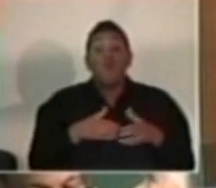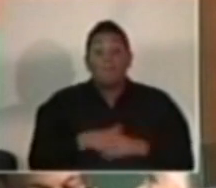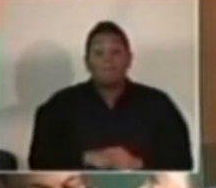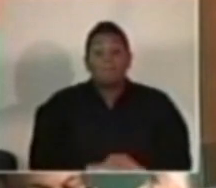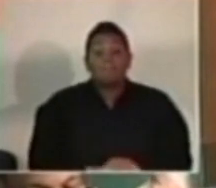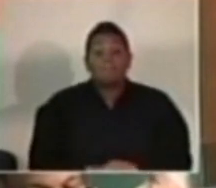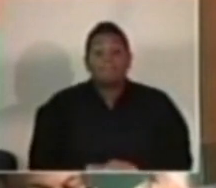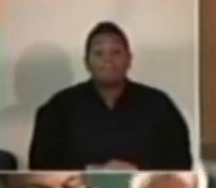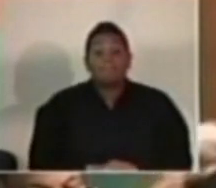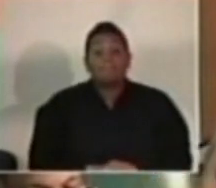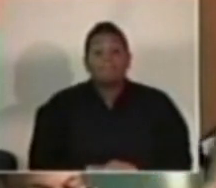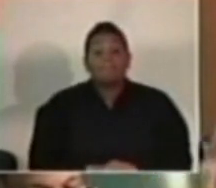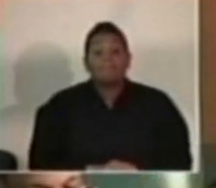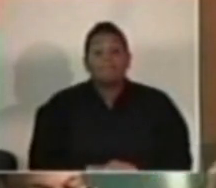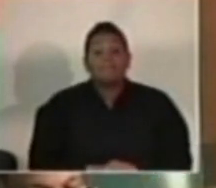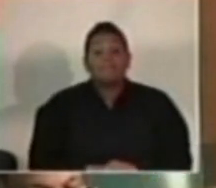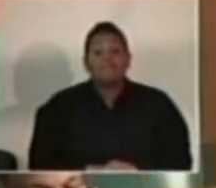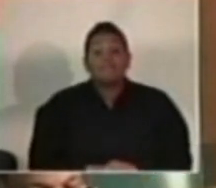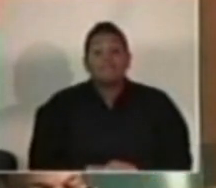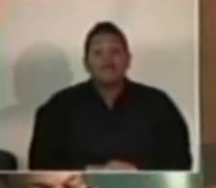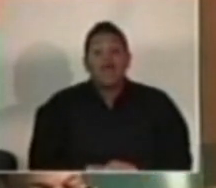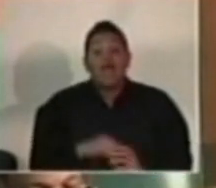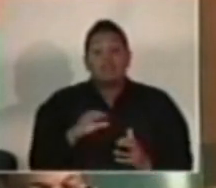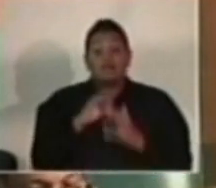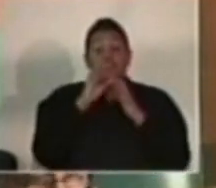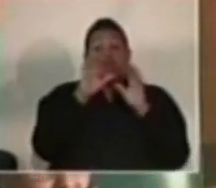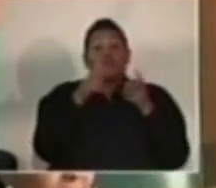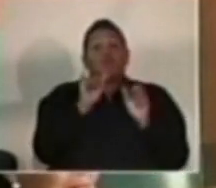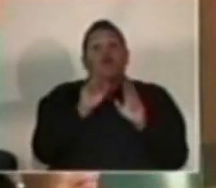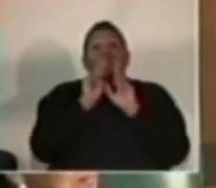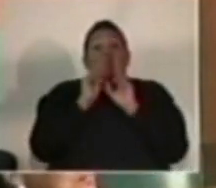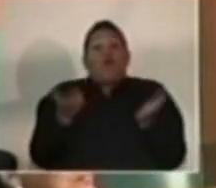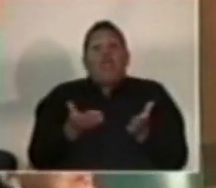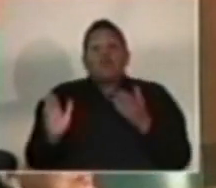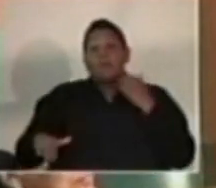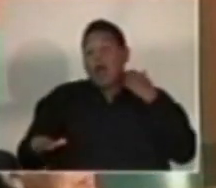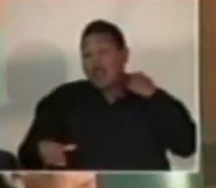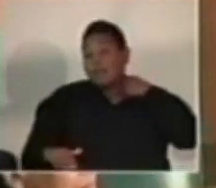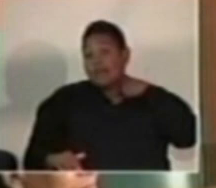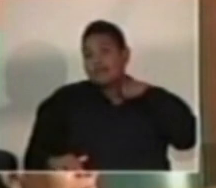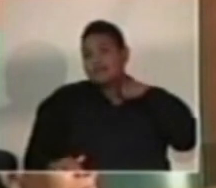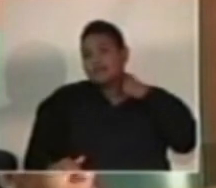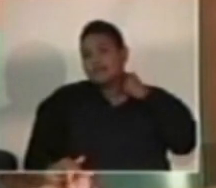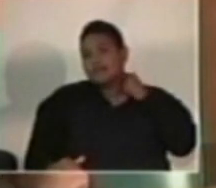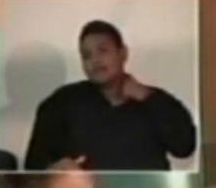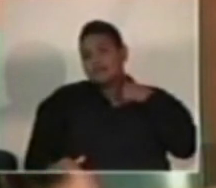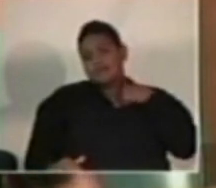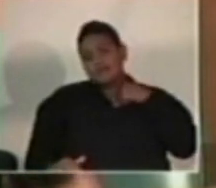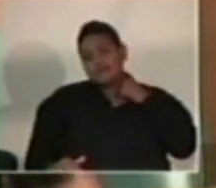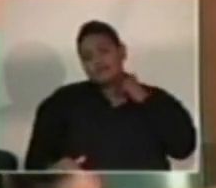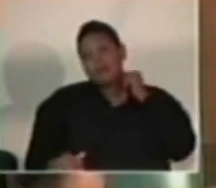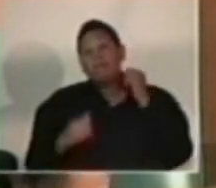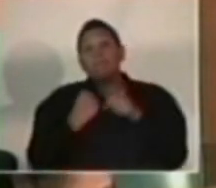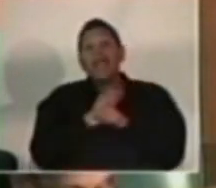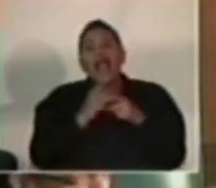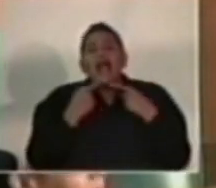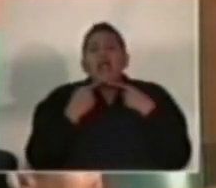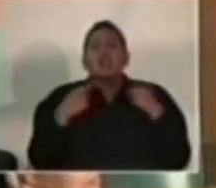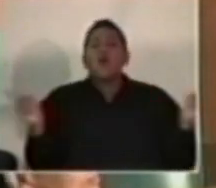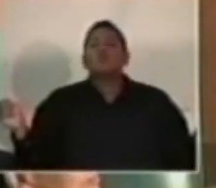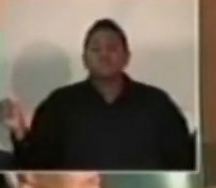Speaker, especially a body that reports to Parliament, makes such a pronouncement